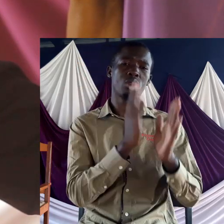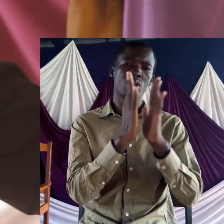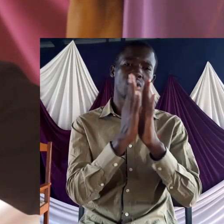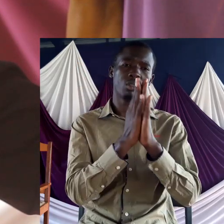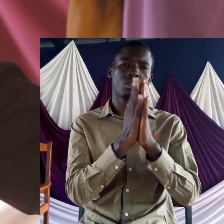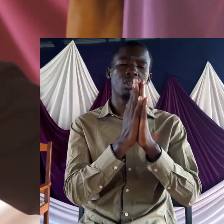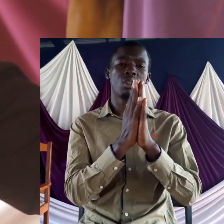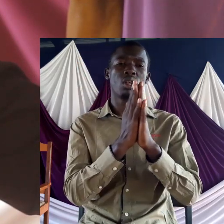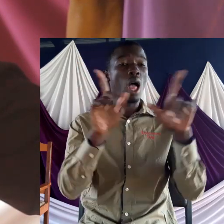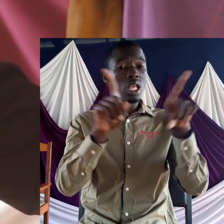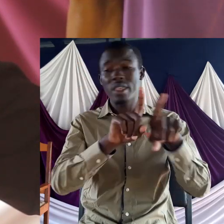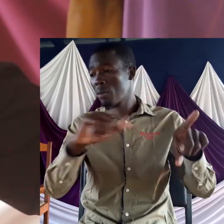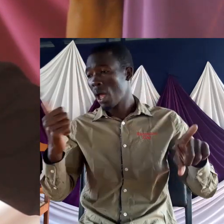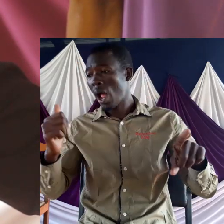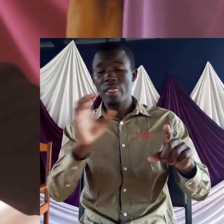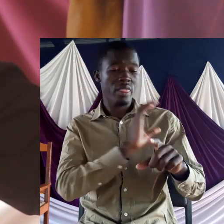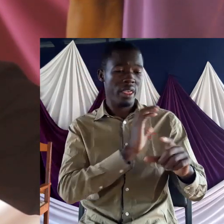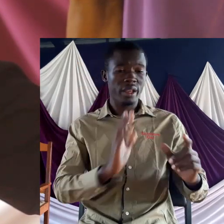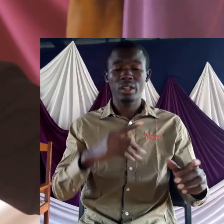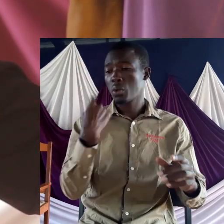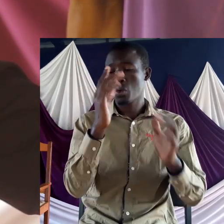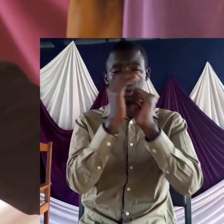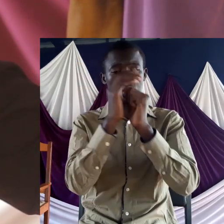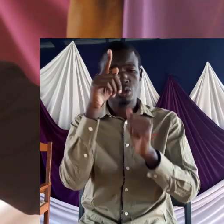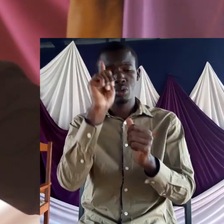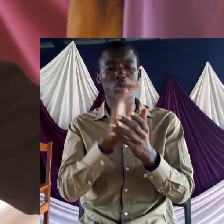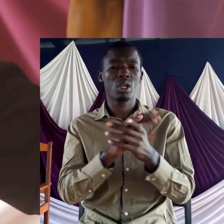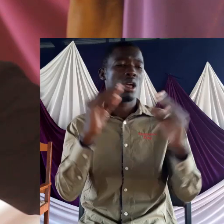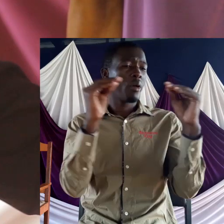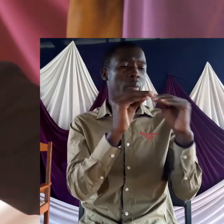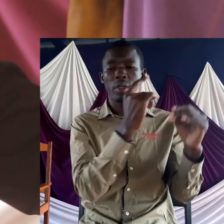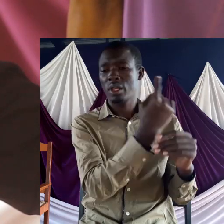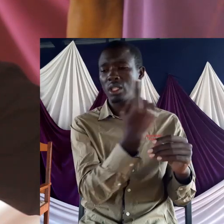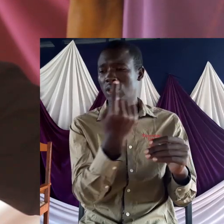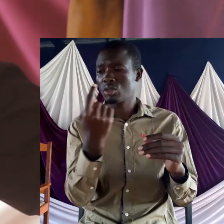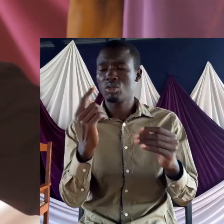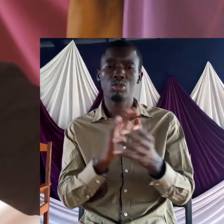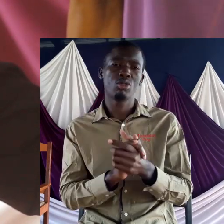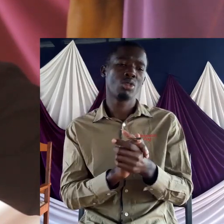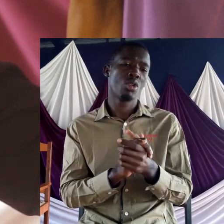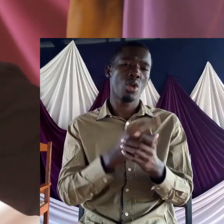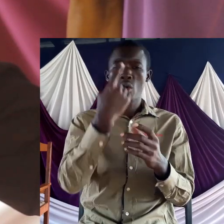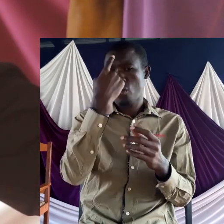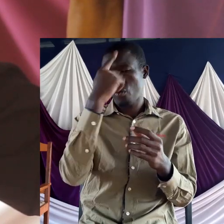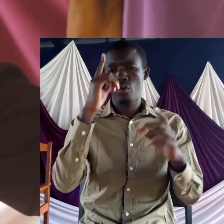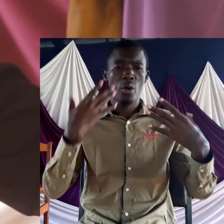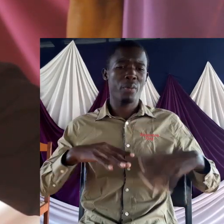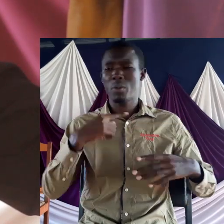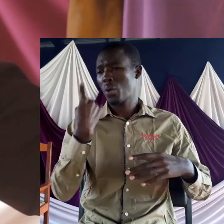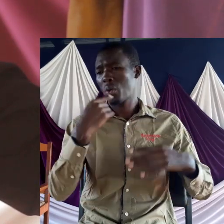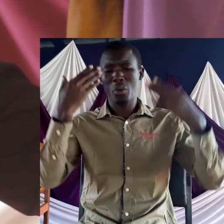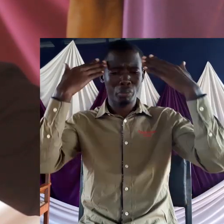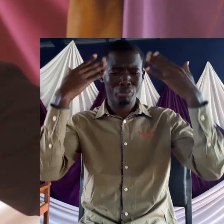all the other Christians who are worshiping you, Father, may you meet each and every one of us. And for those who have not known you, Father,